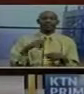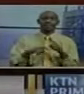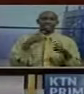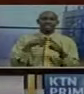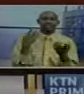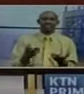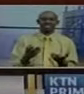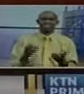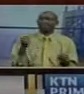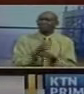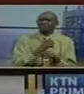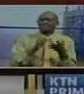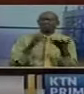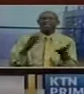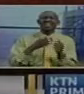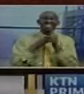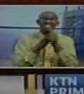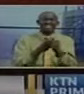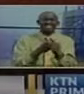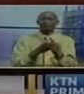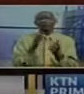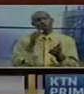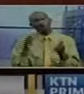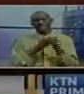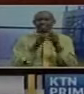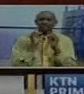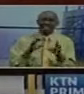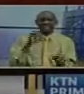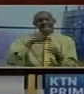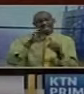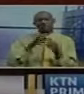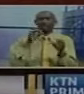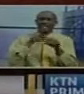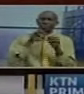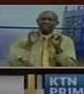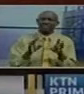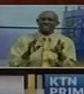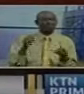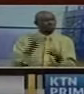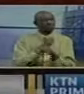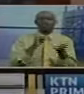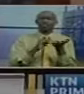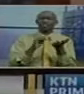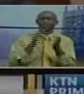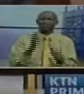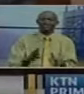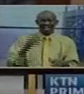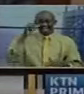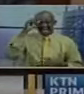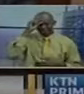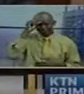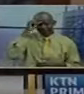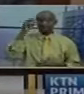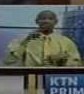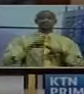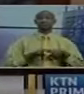It's inexcusable, leadership or no leadership, elections or no elections, it's inexcusable for government to